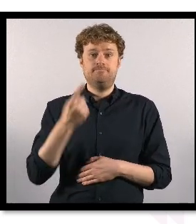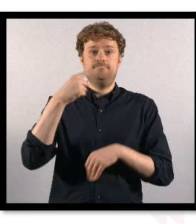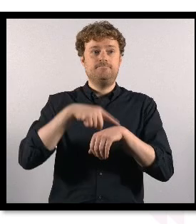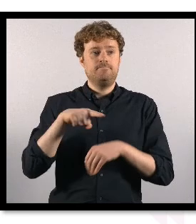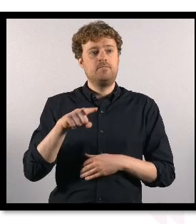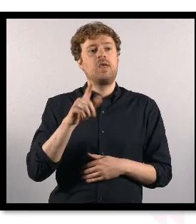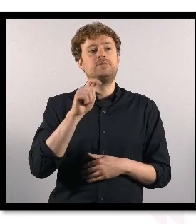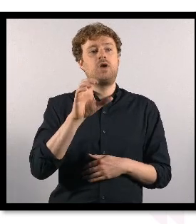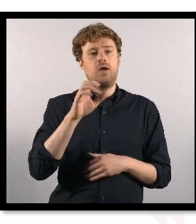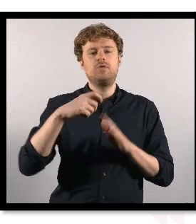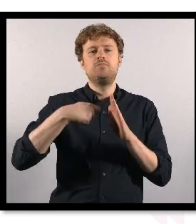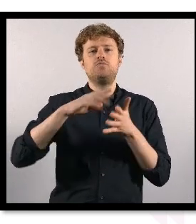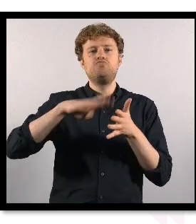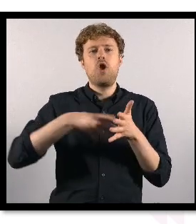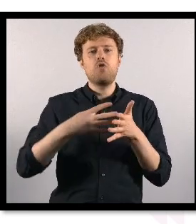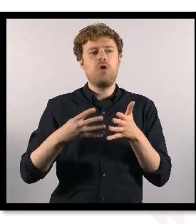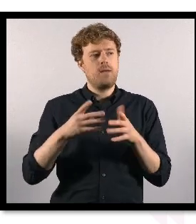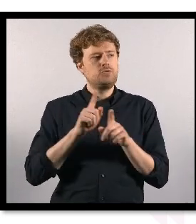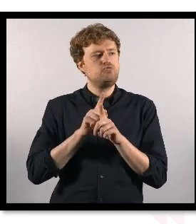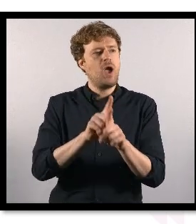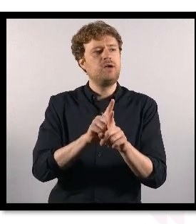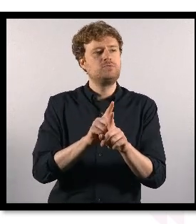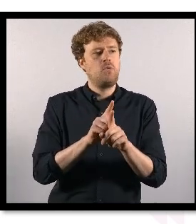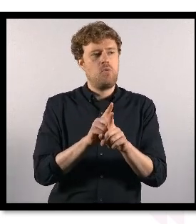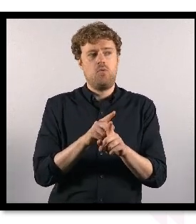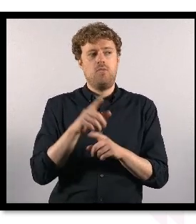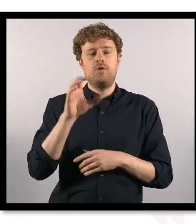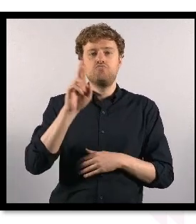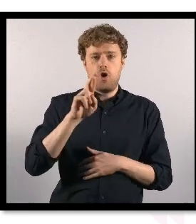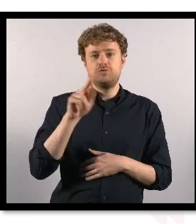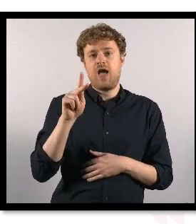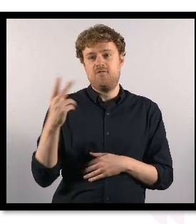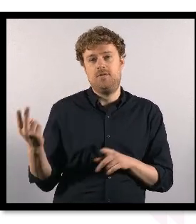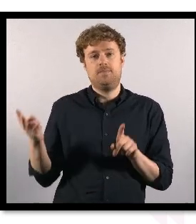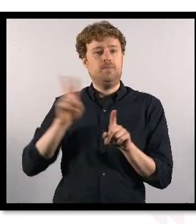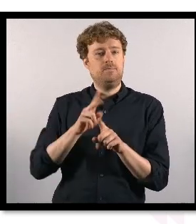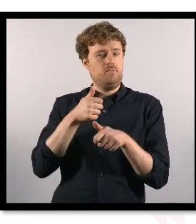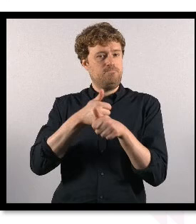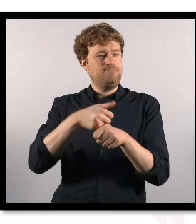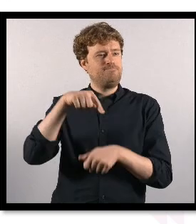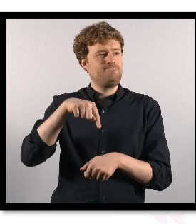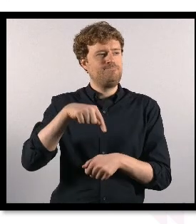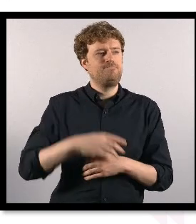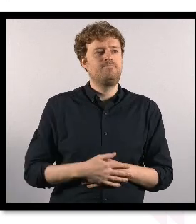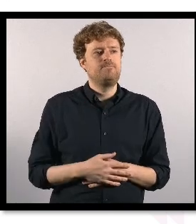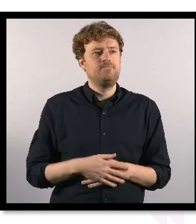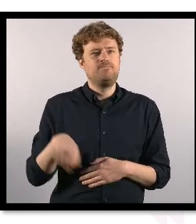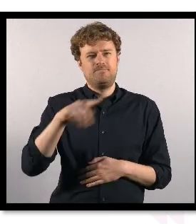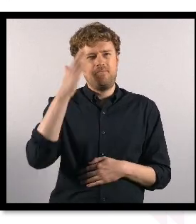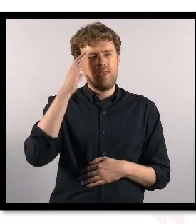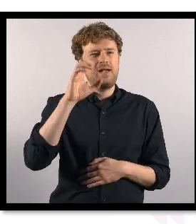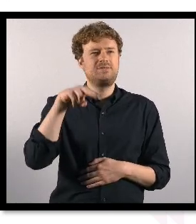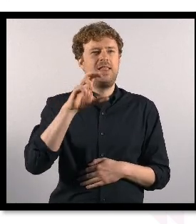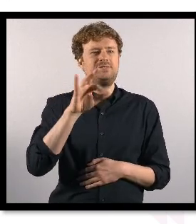are dispersed across 3 different levels of maturity. We have sandbox, incubated, and graduated projects. Sandbox